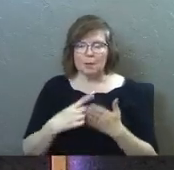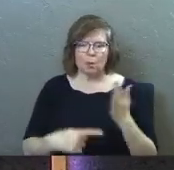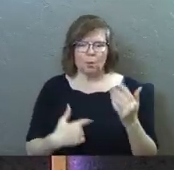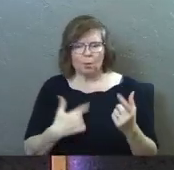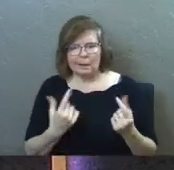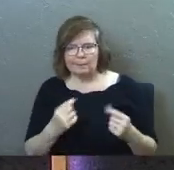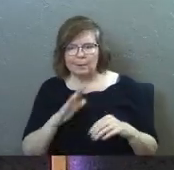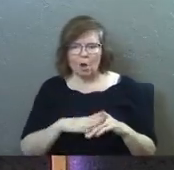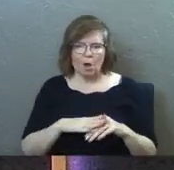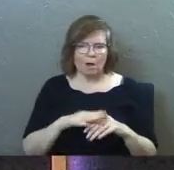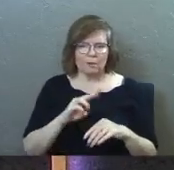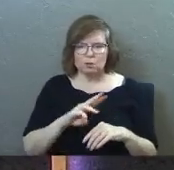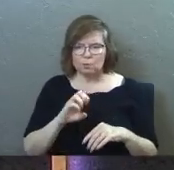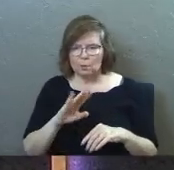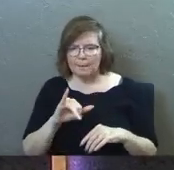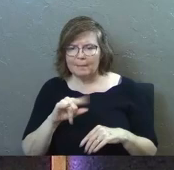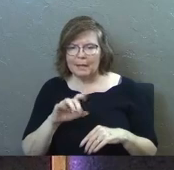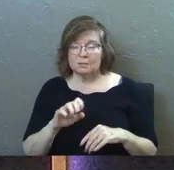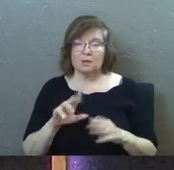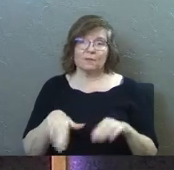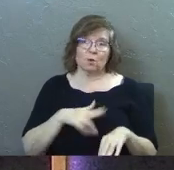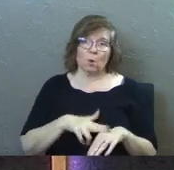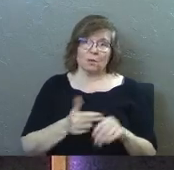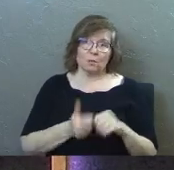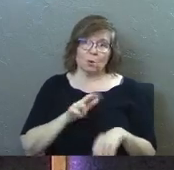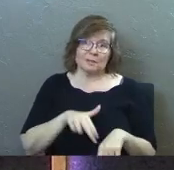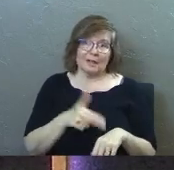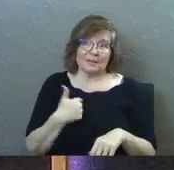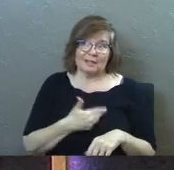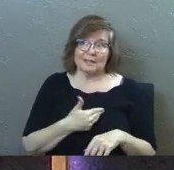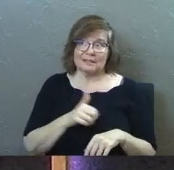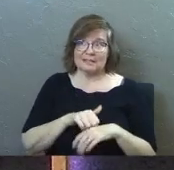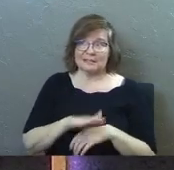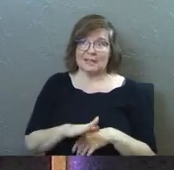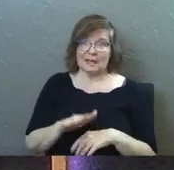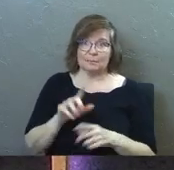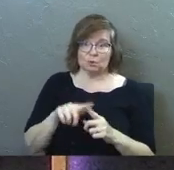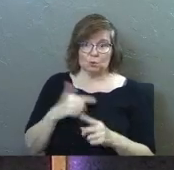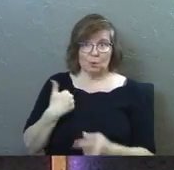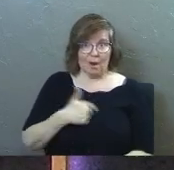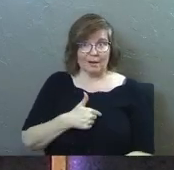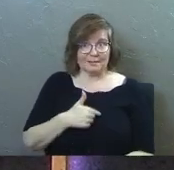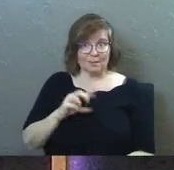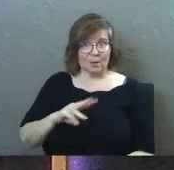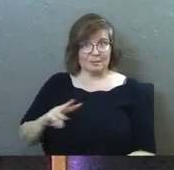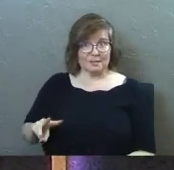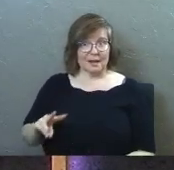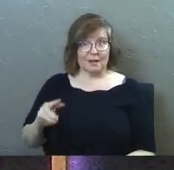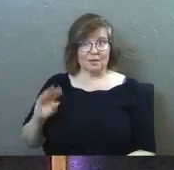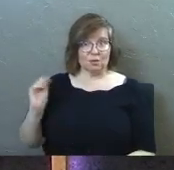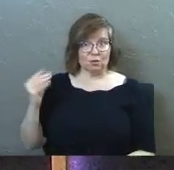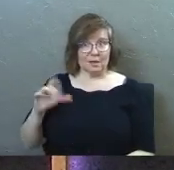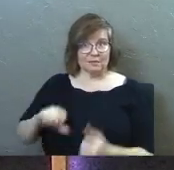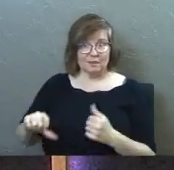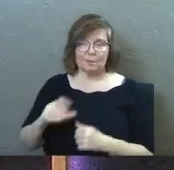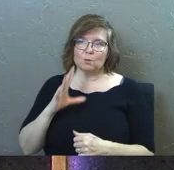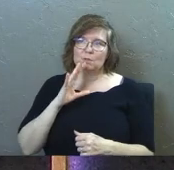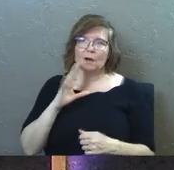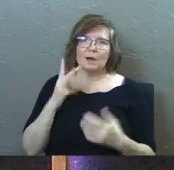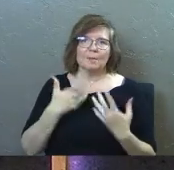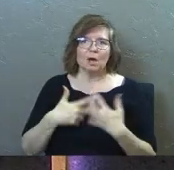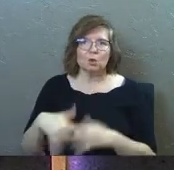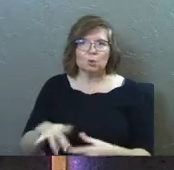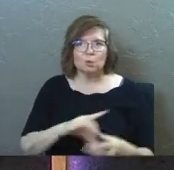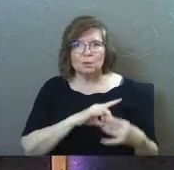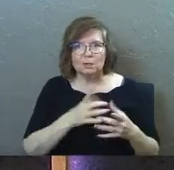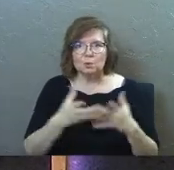like, well, what should be on this webpage, of course, the most natural thing is send them right to Grace Fellowship. But we've been talking about unity